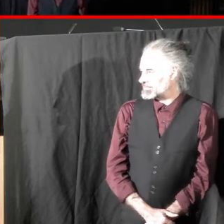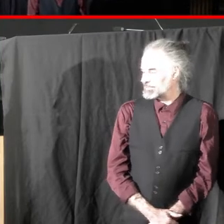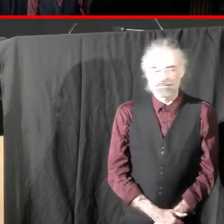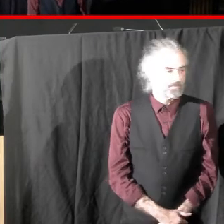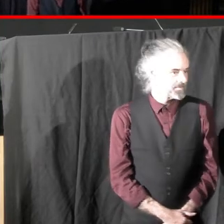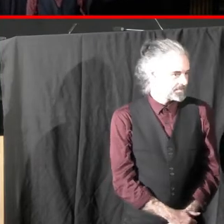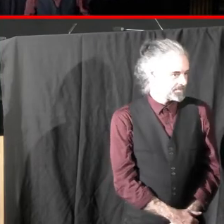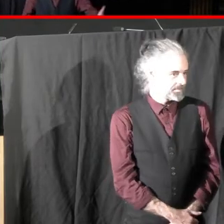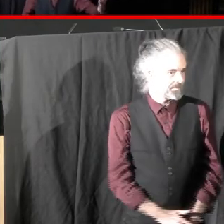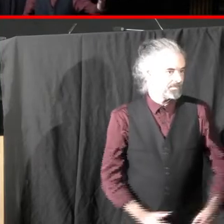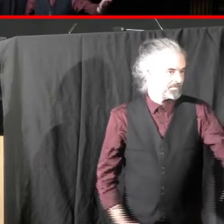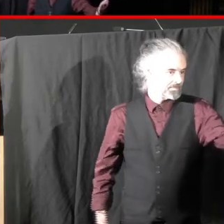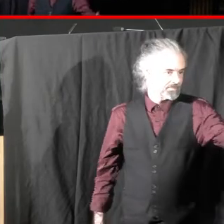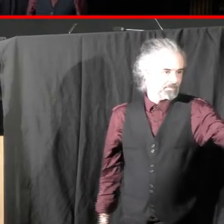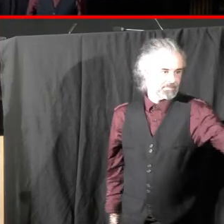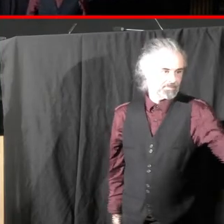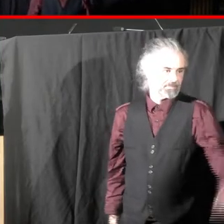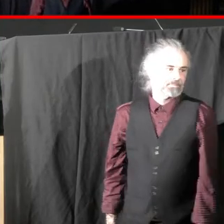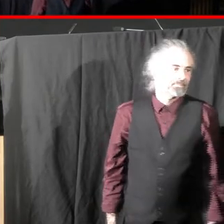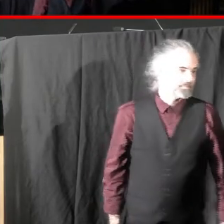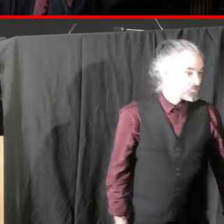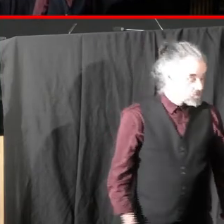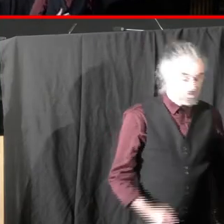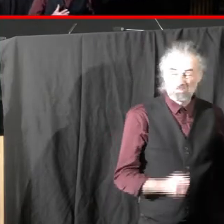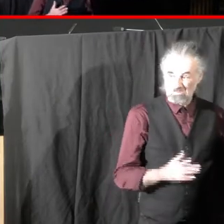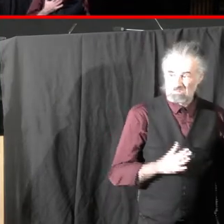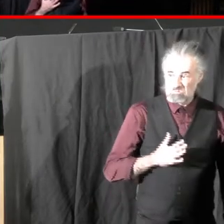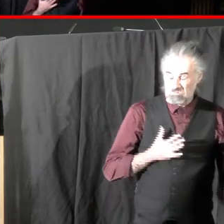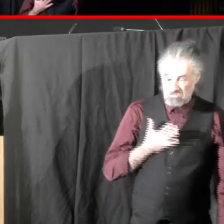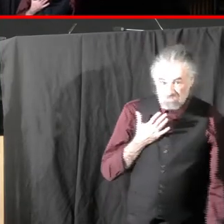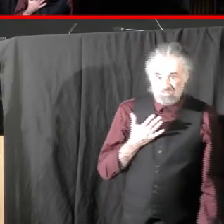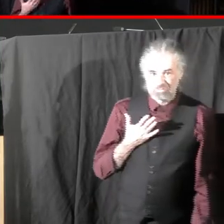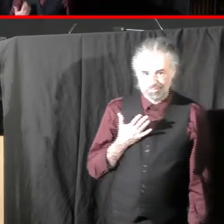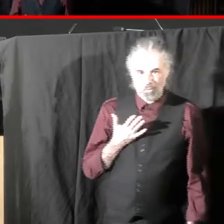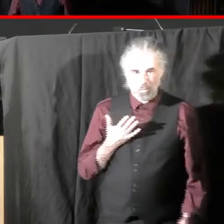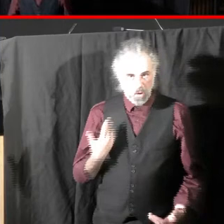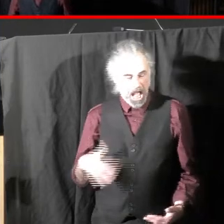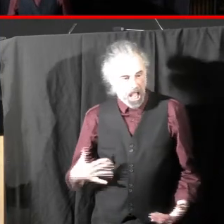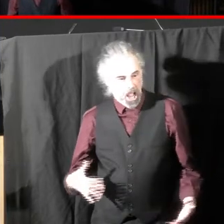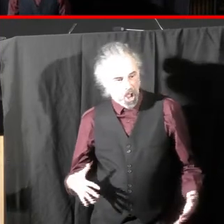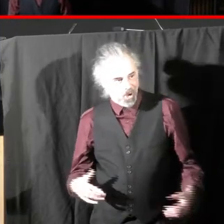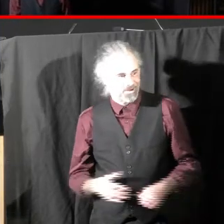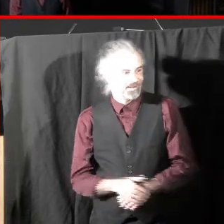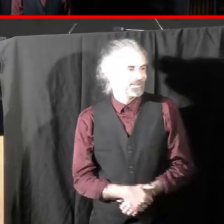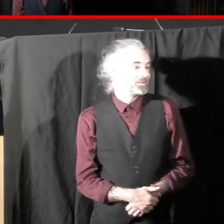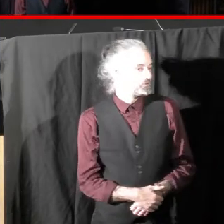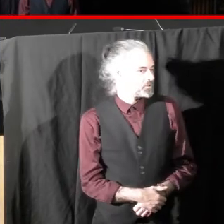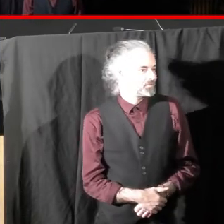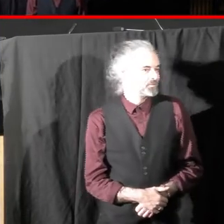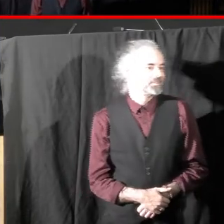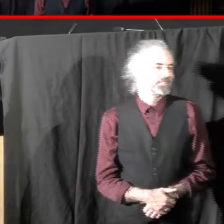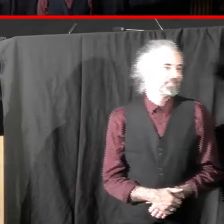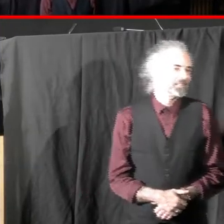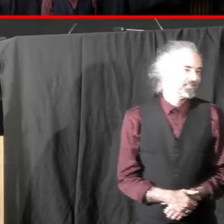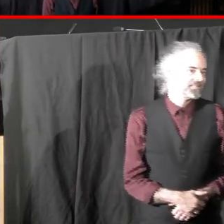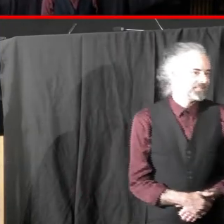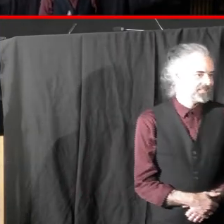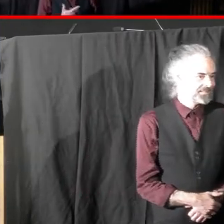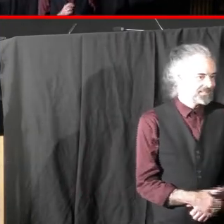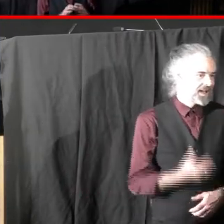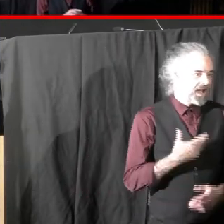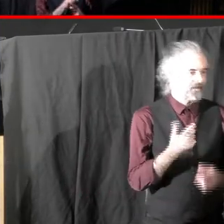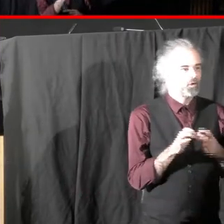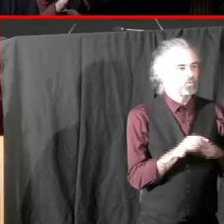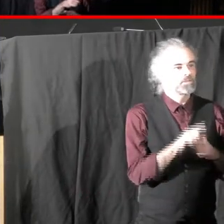I'm just going, I'm impressed, even if the Vice Chancellor isn't. I'm impressed. So, we've got a